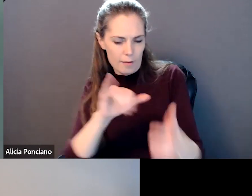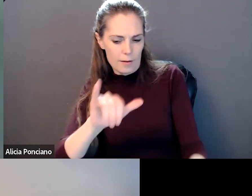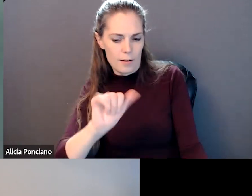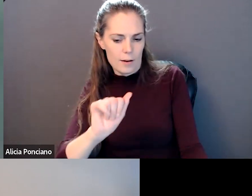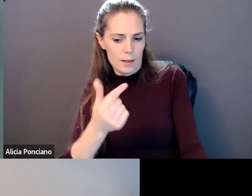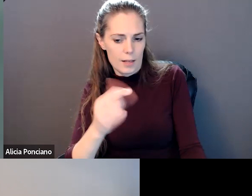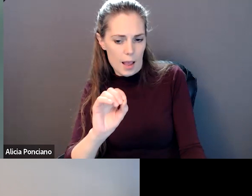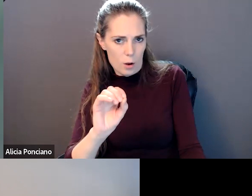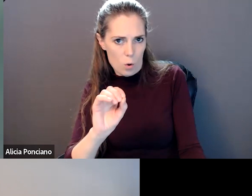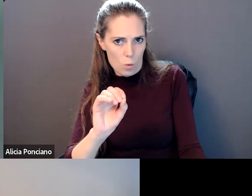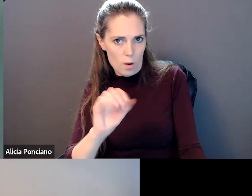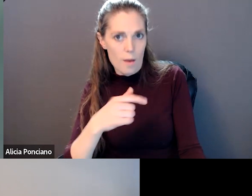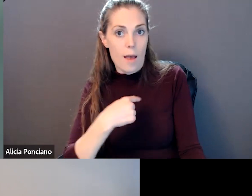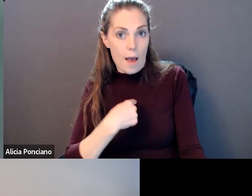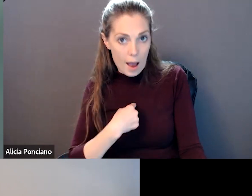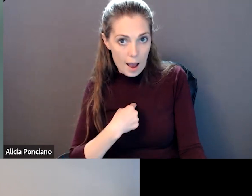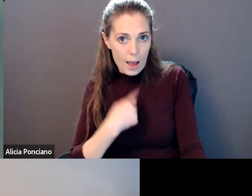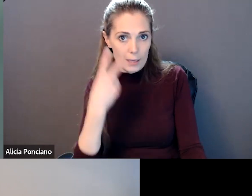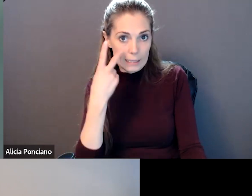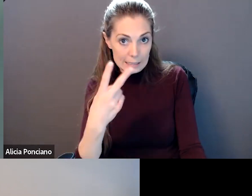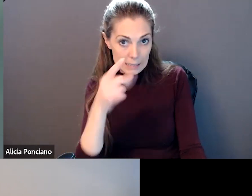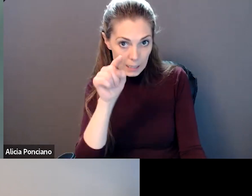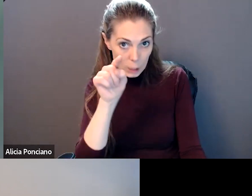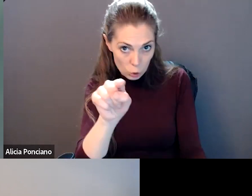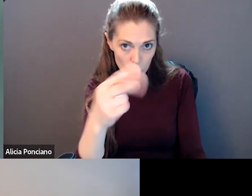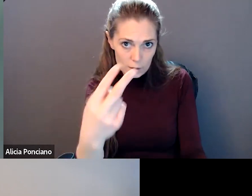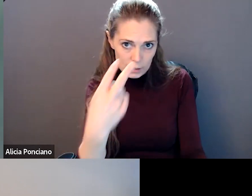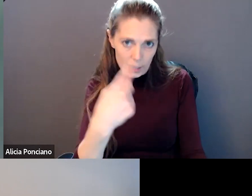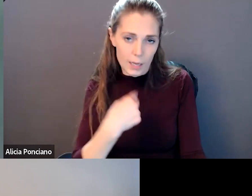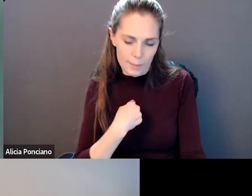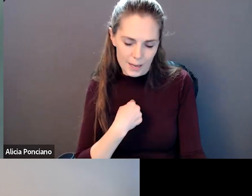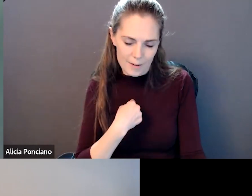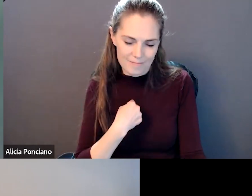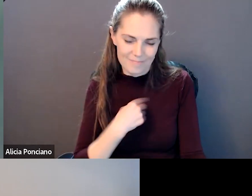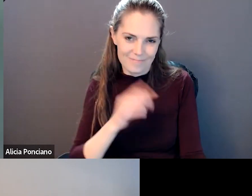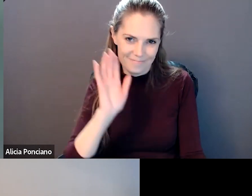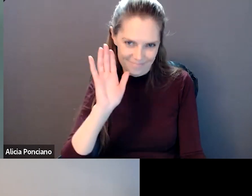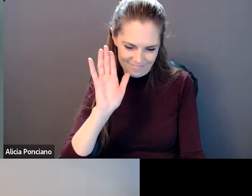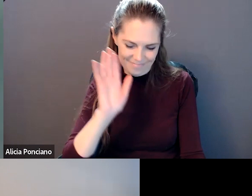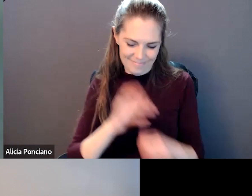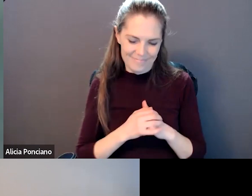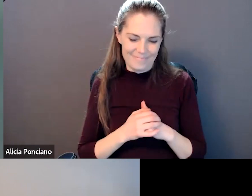you seeing me. Bye for now. That's it for me.